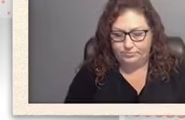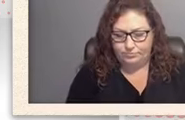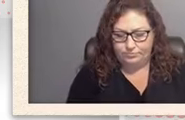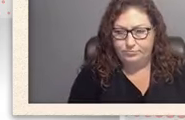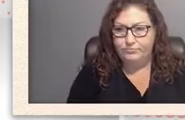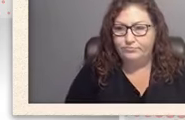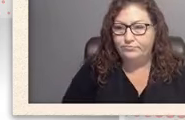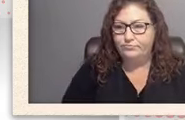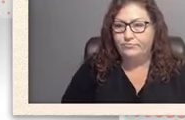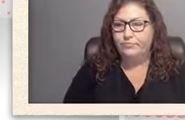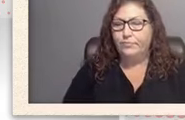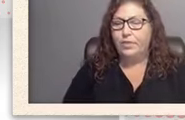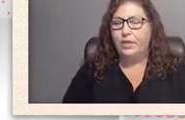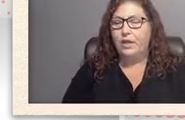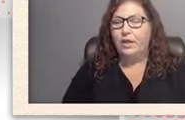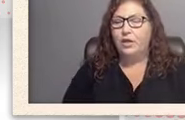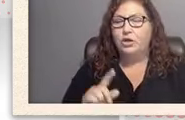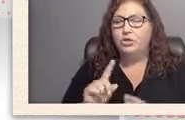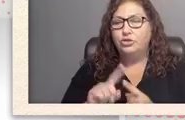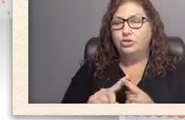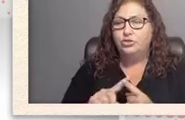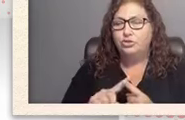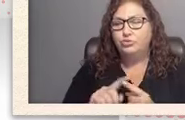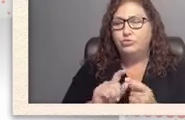galvanize the disability vote